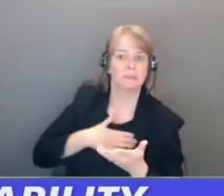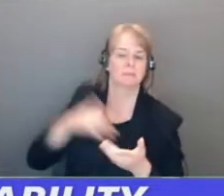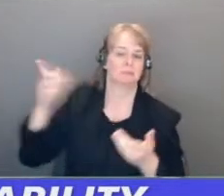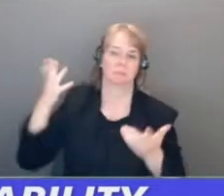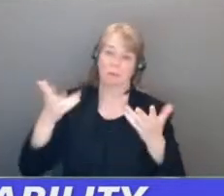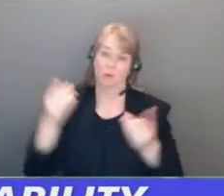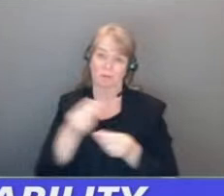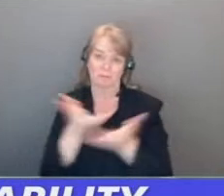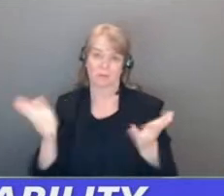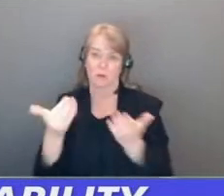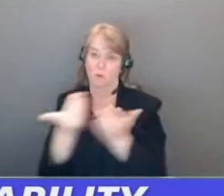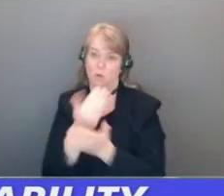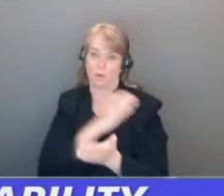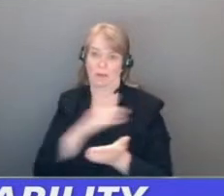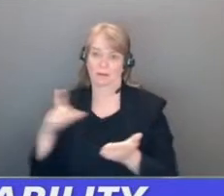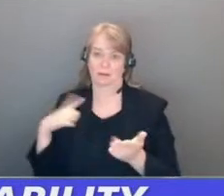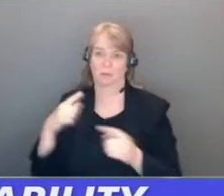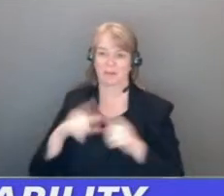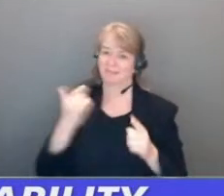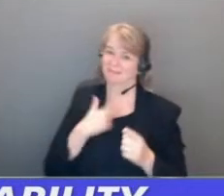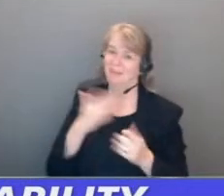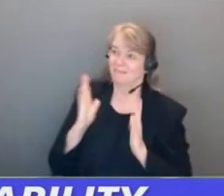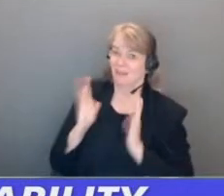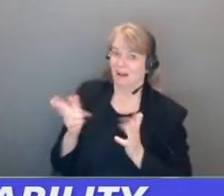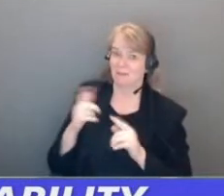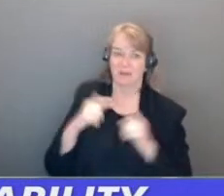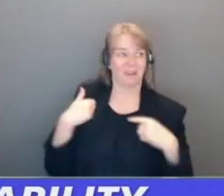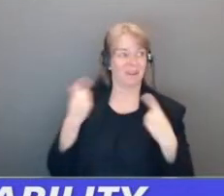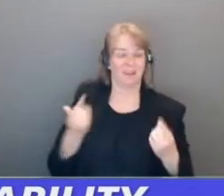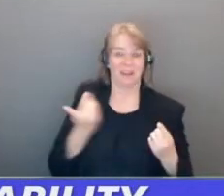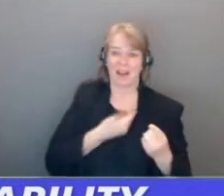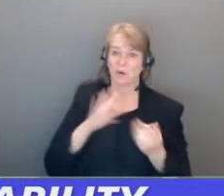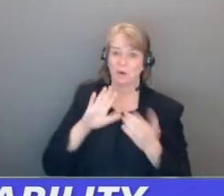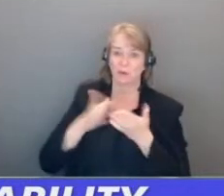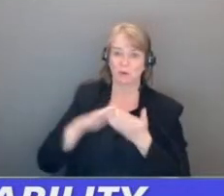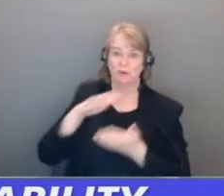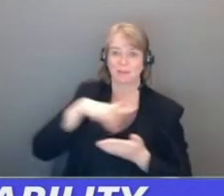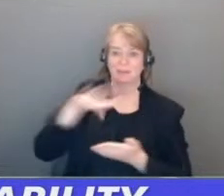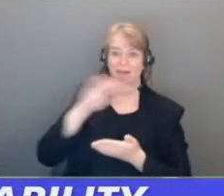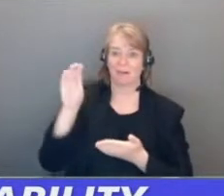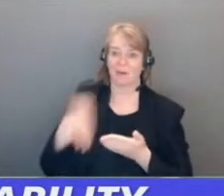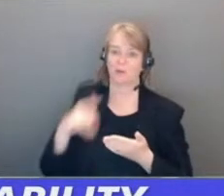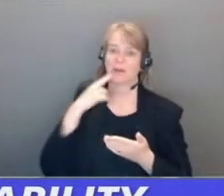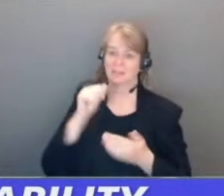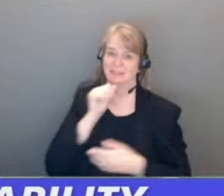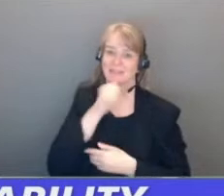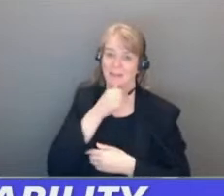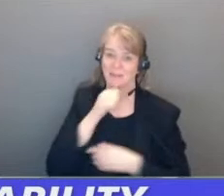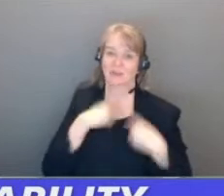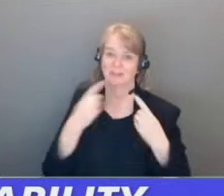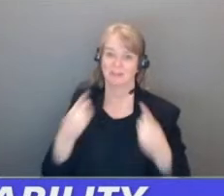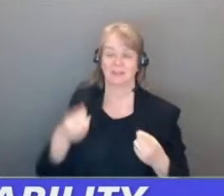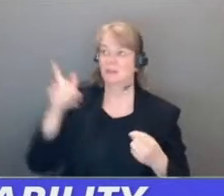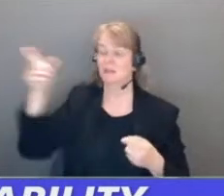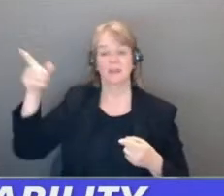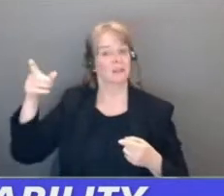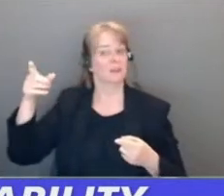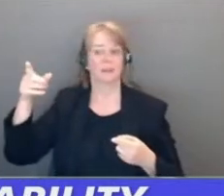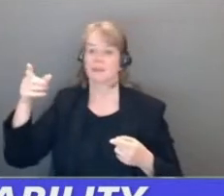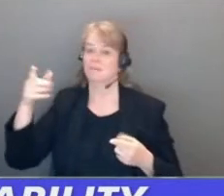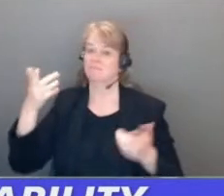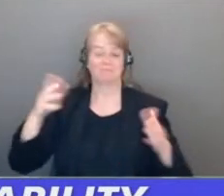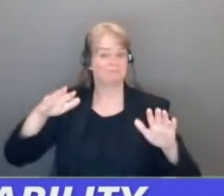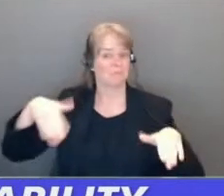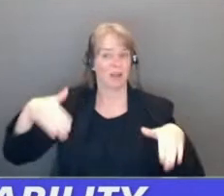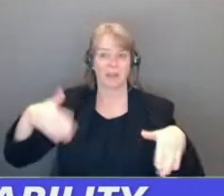citizens have suffered as a result of that storm. The area has not been declared a disaster zone by the minister, and we received the